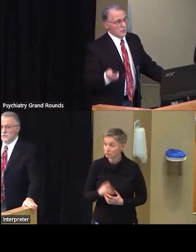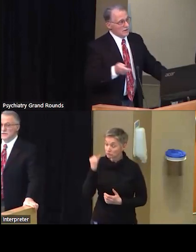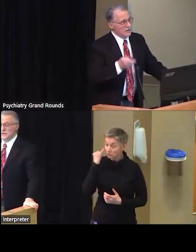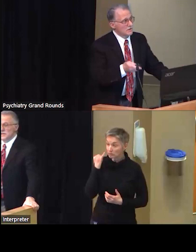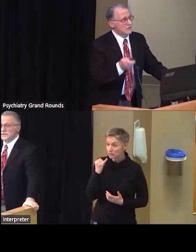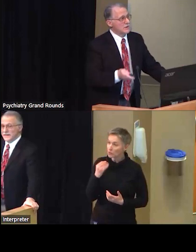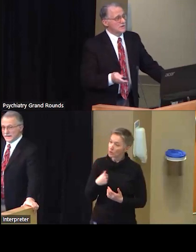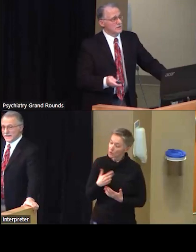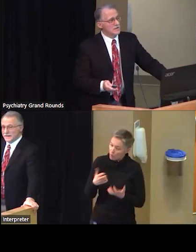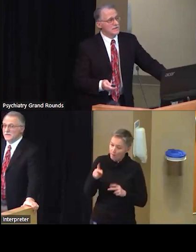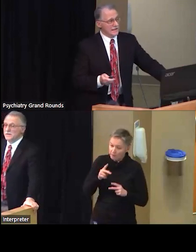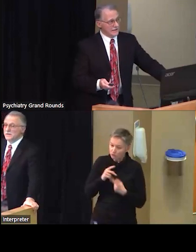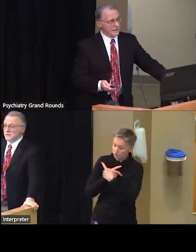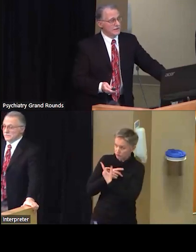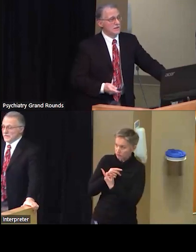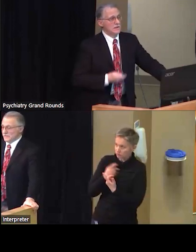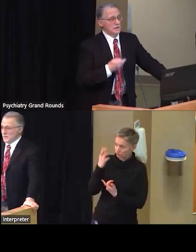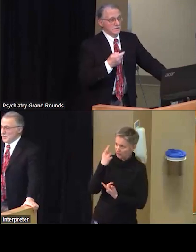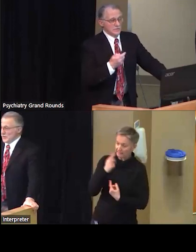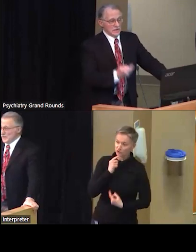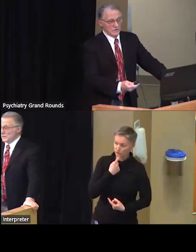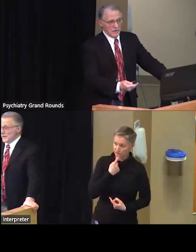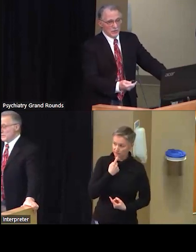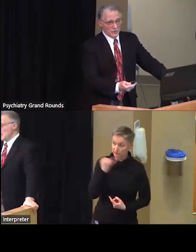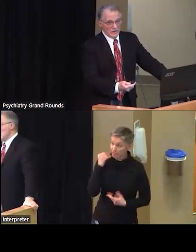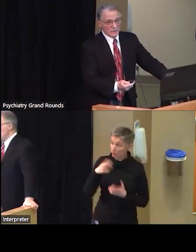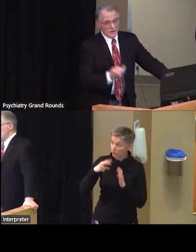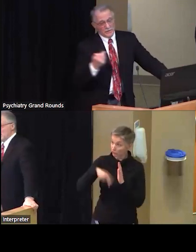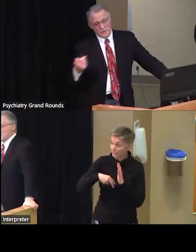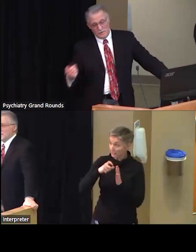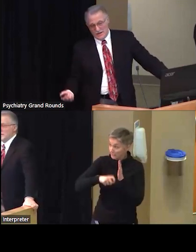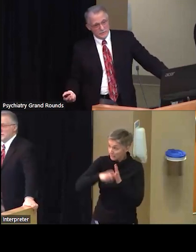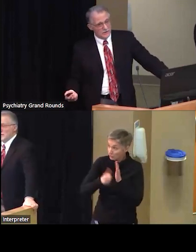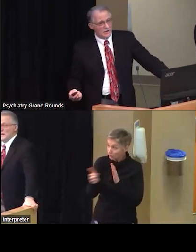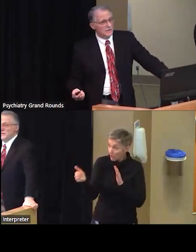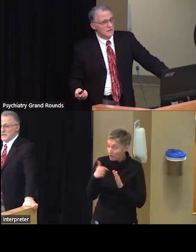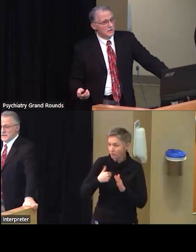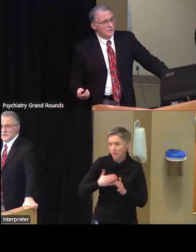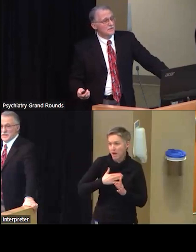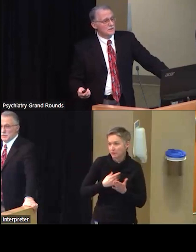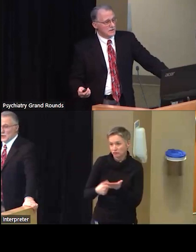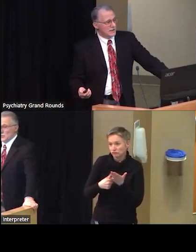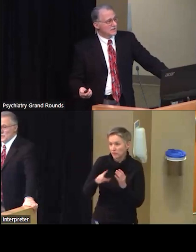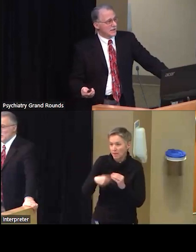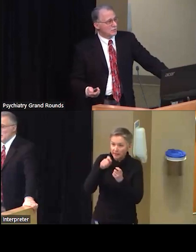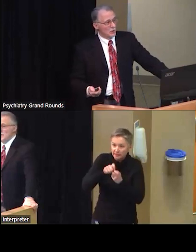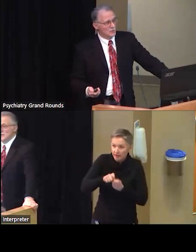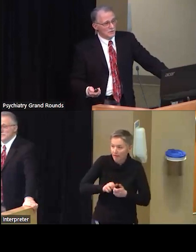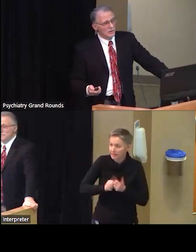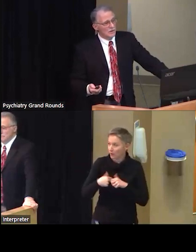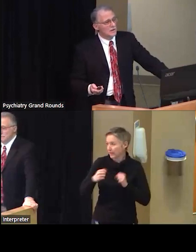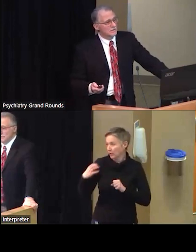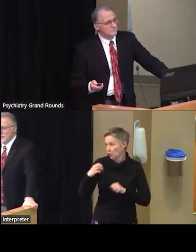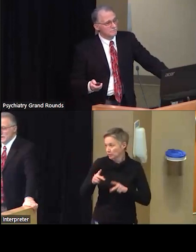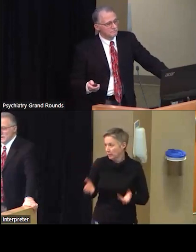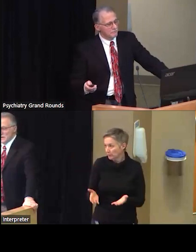If people want to take this very seriously and take it on, if people want to read the paper, I'd be happy to talk to anybody about the details, help coach